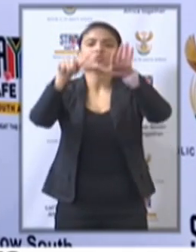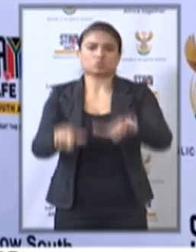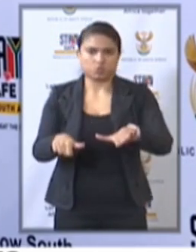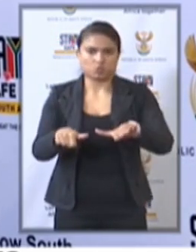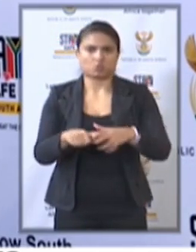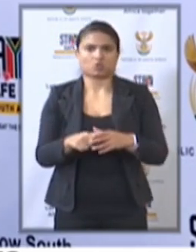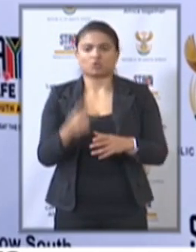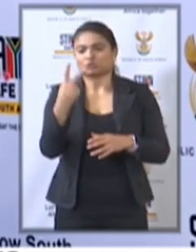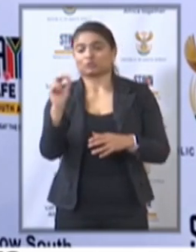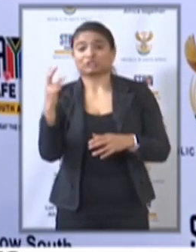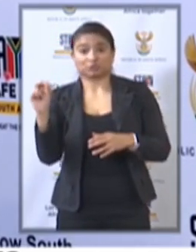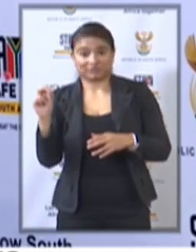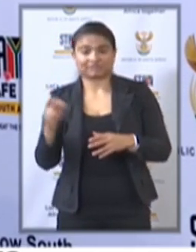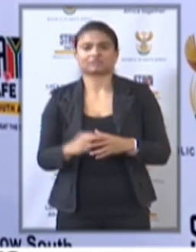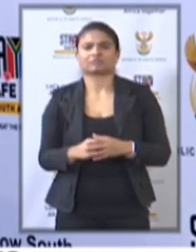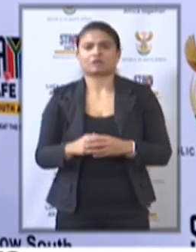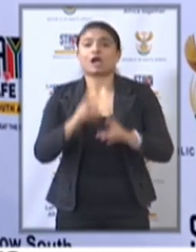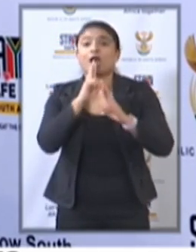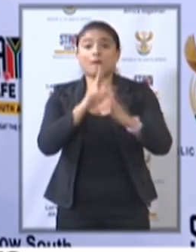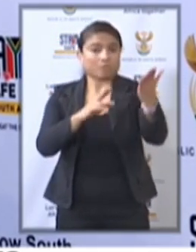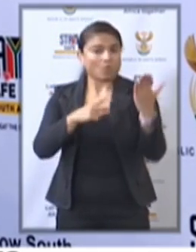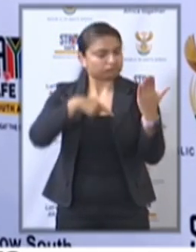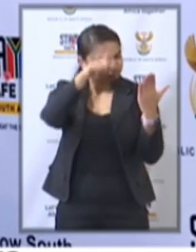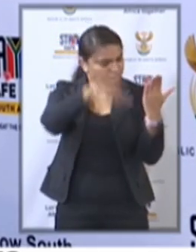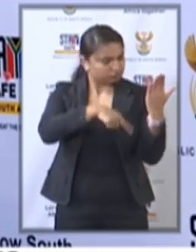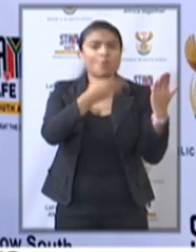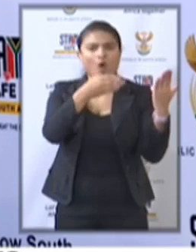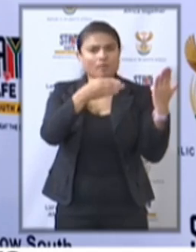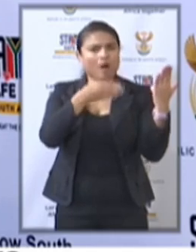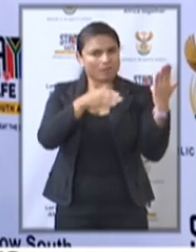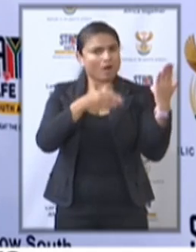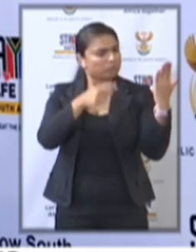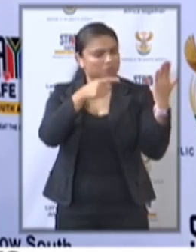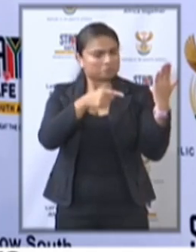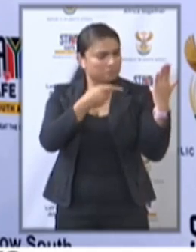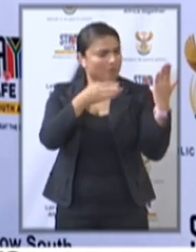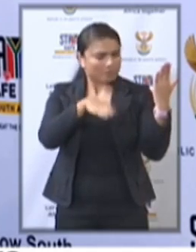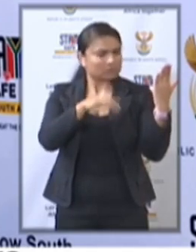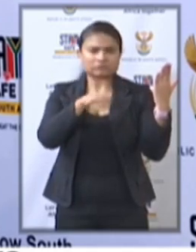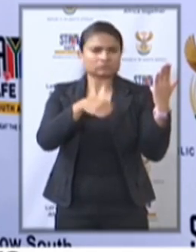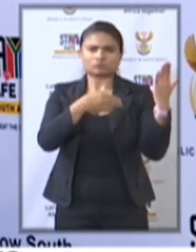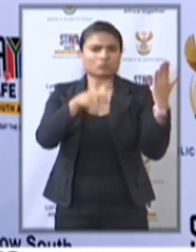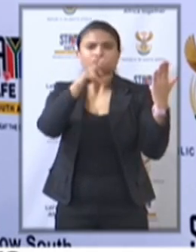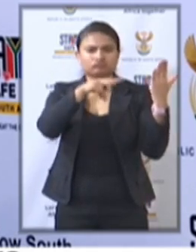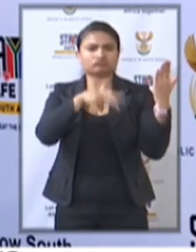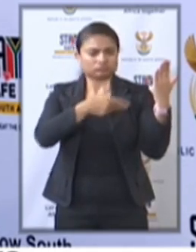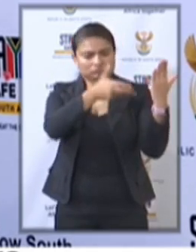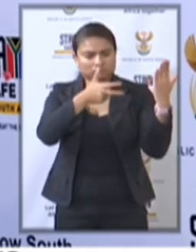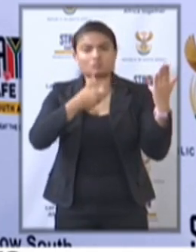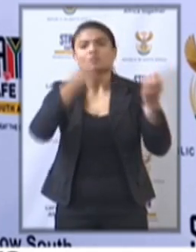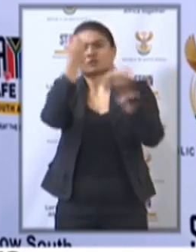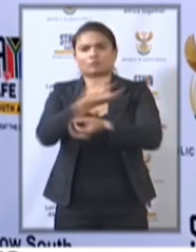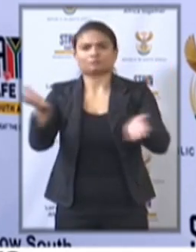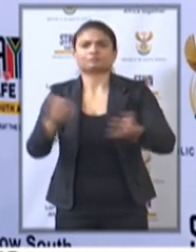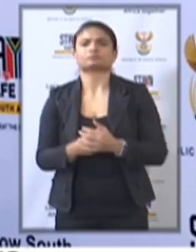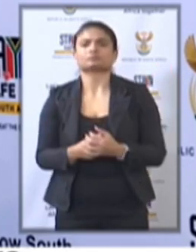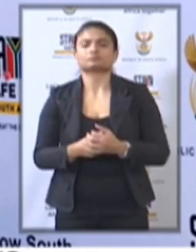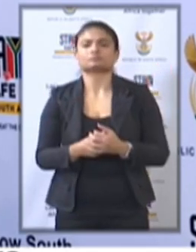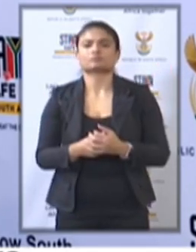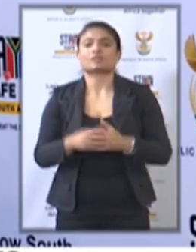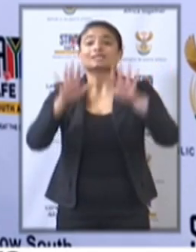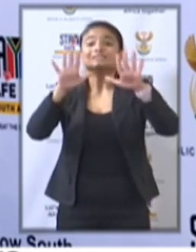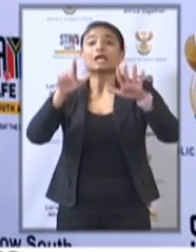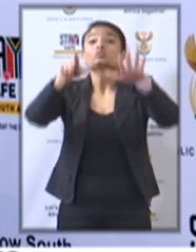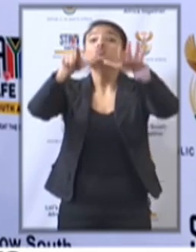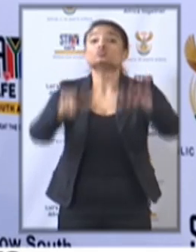reports in which the actual numbers, that is the student return rate, are reflected are to be submitted no later than the 10th of July